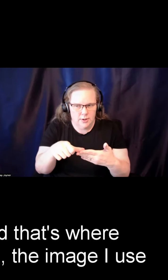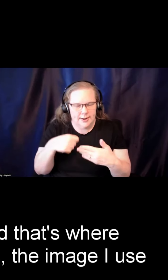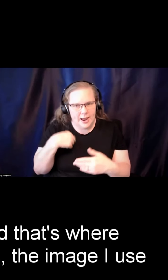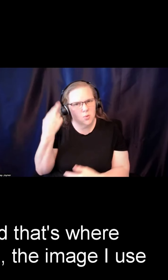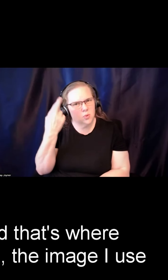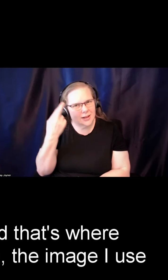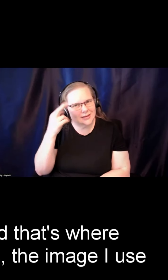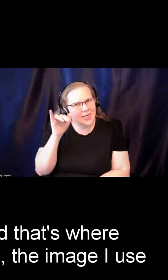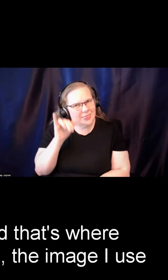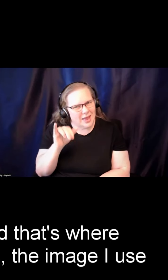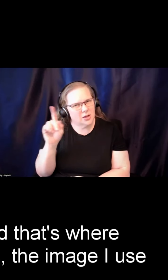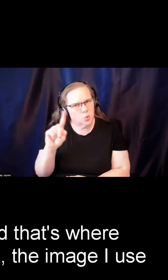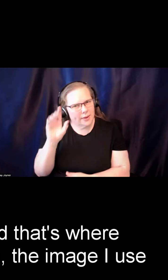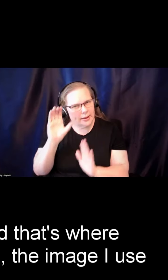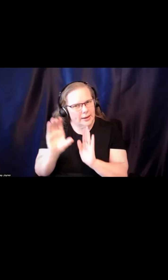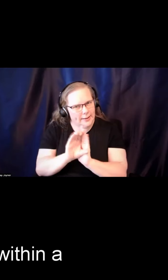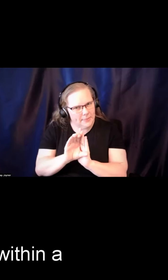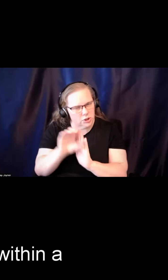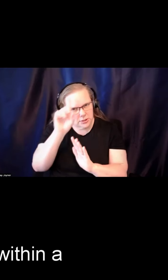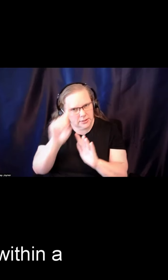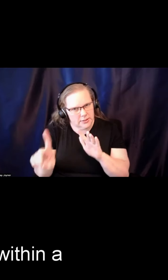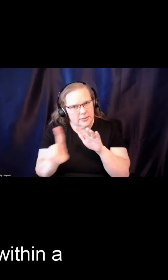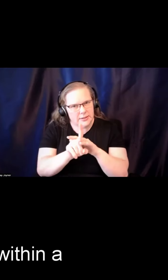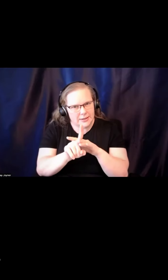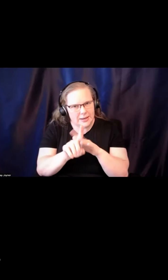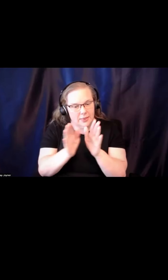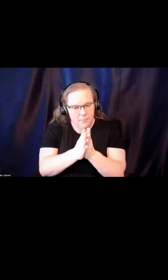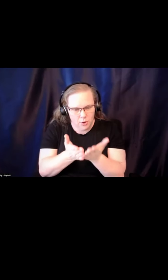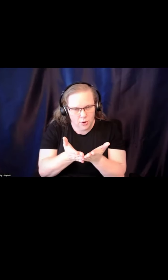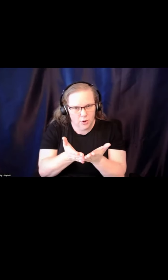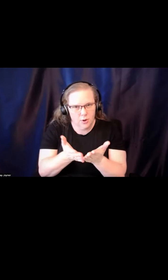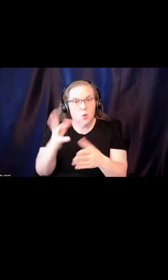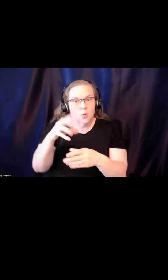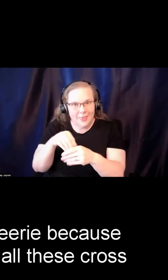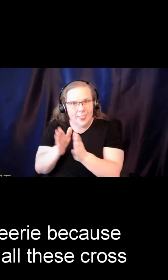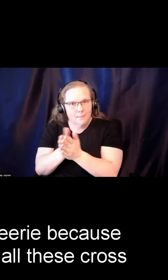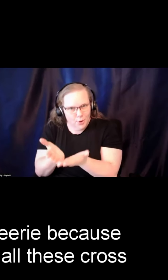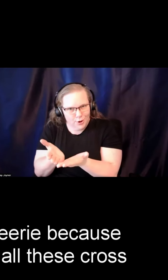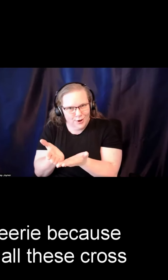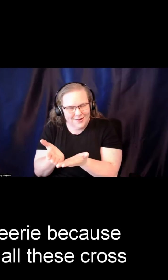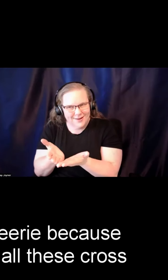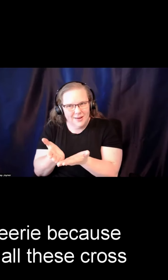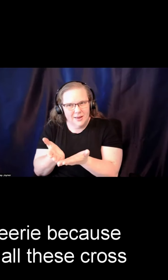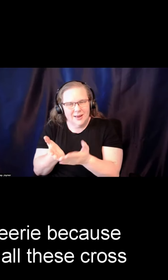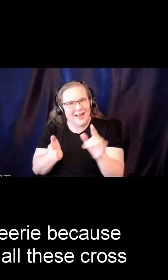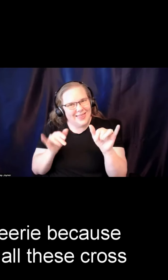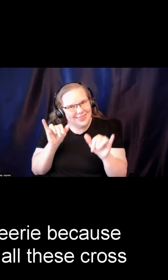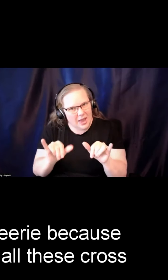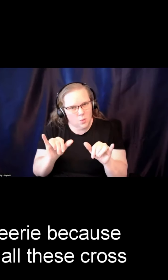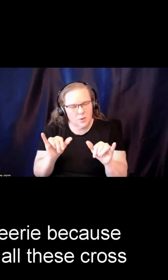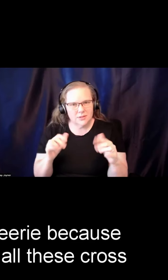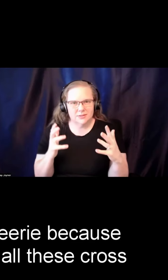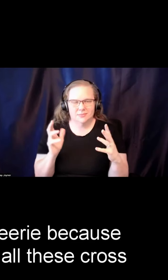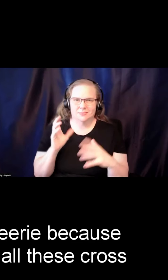realized that's where that image came from, the image that I use in the book within a book. And that was very eerie